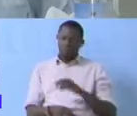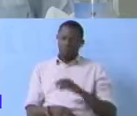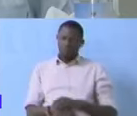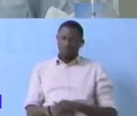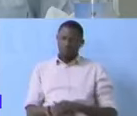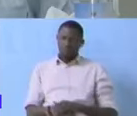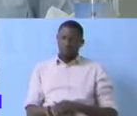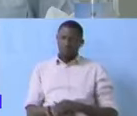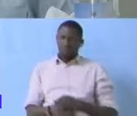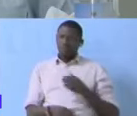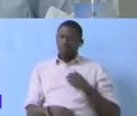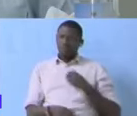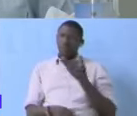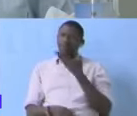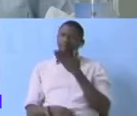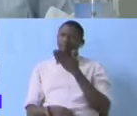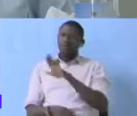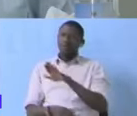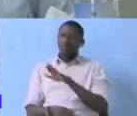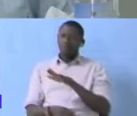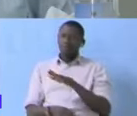Which old woman? Muskebaya Juma.